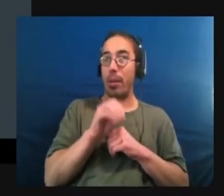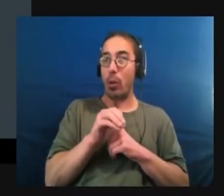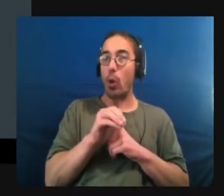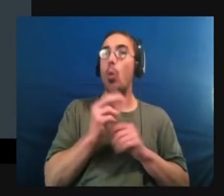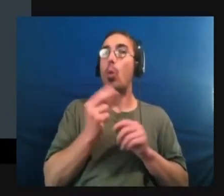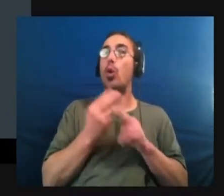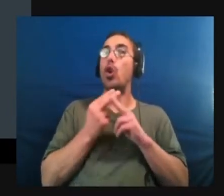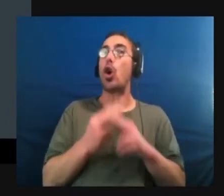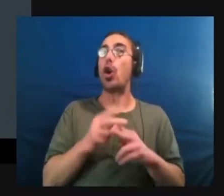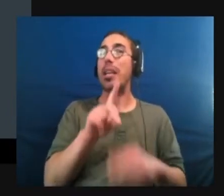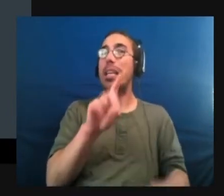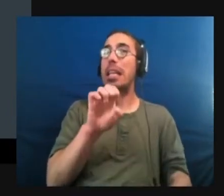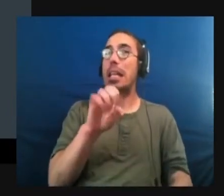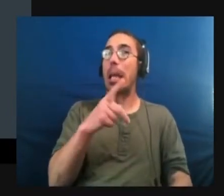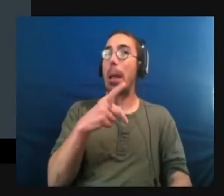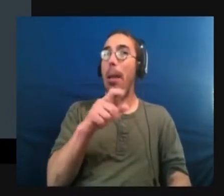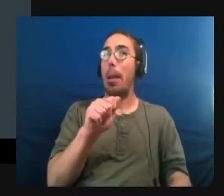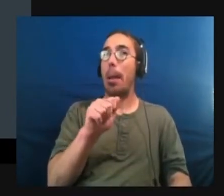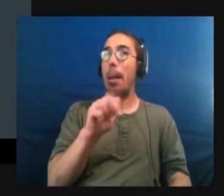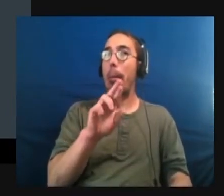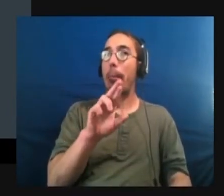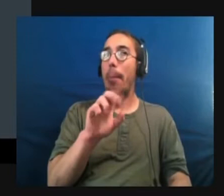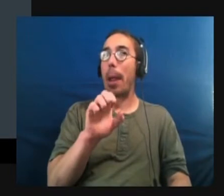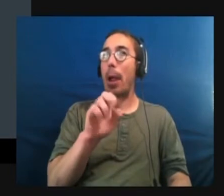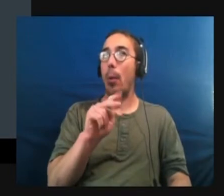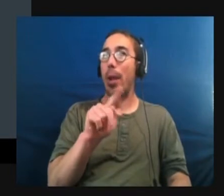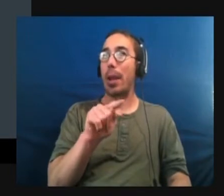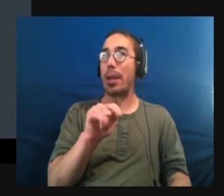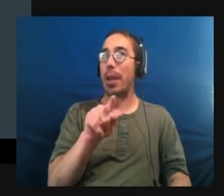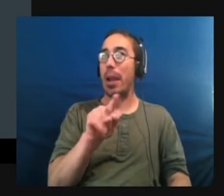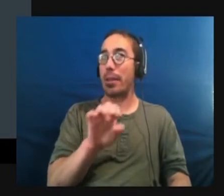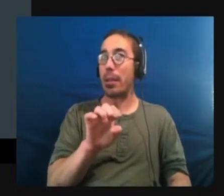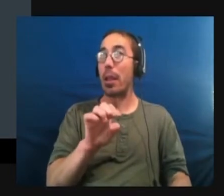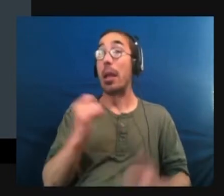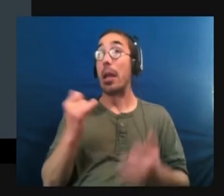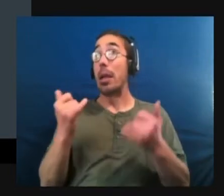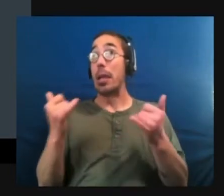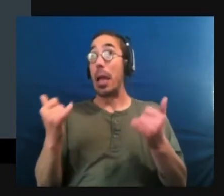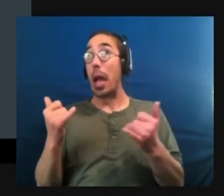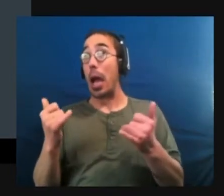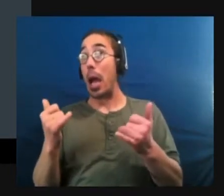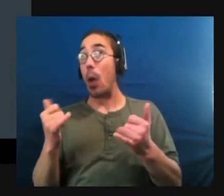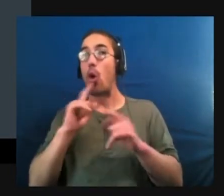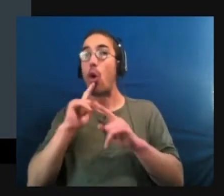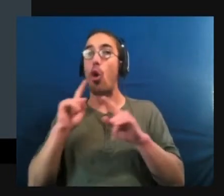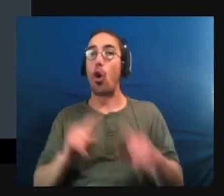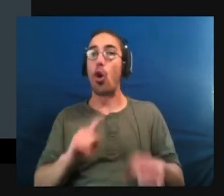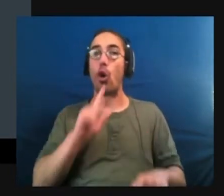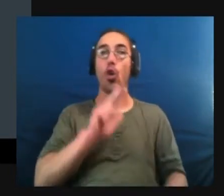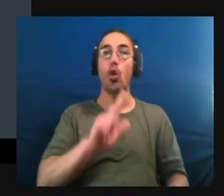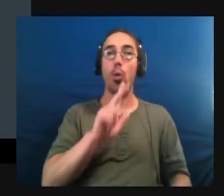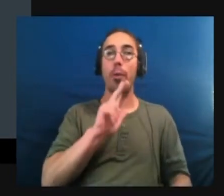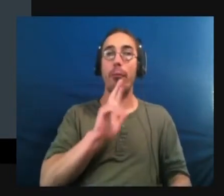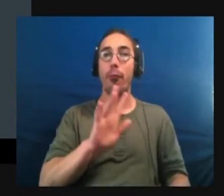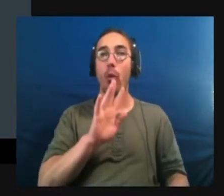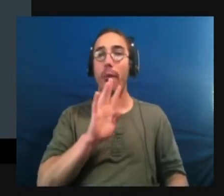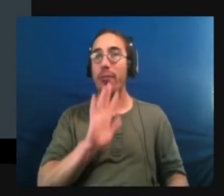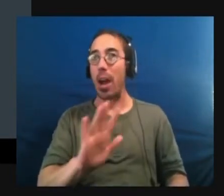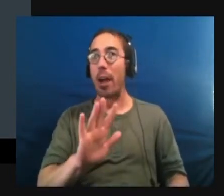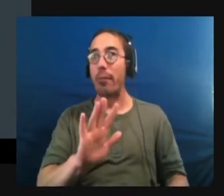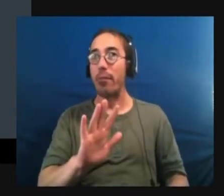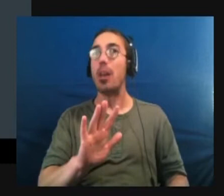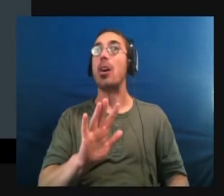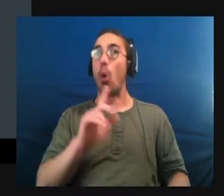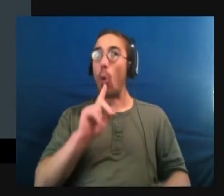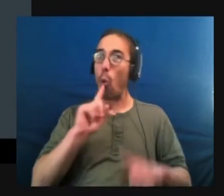deparentizing. Today, we're prescribing 2, 3, 4-year-olds with 40 hours of therapy in order